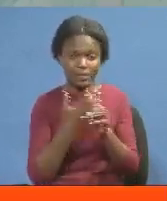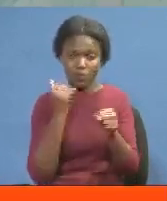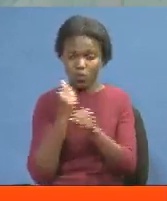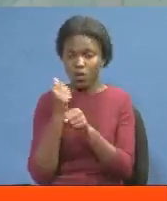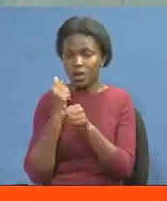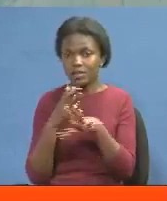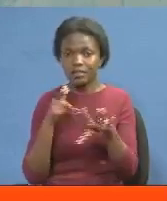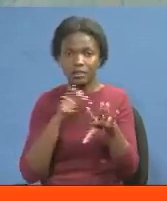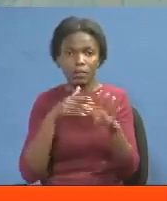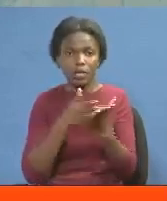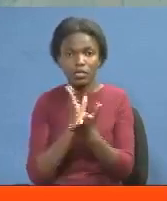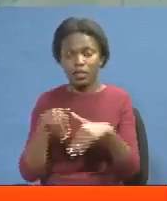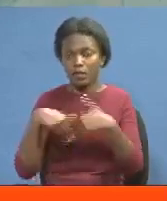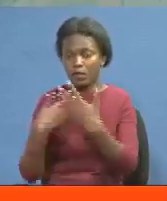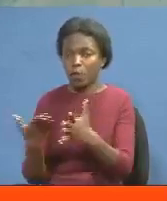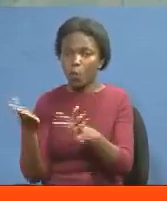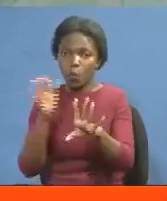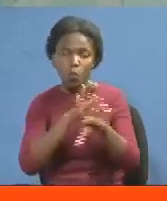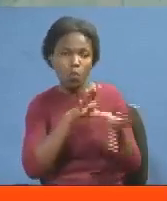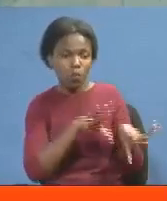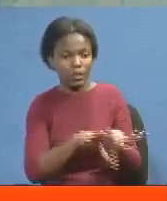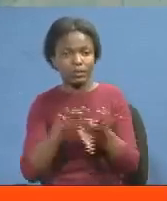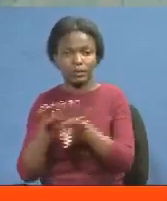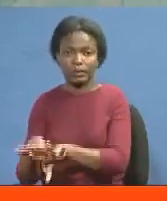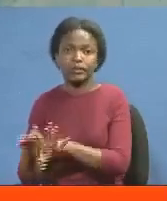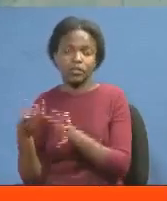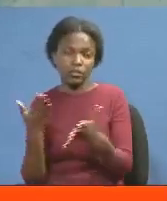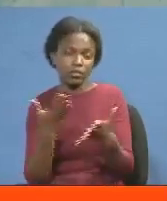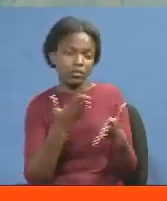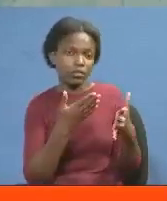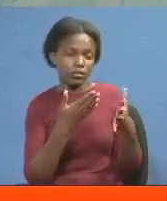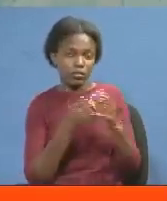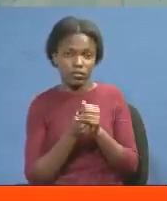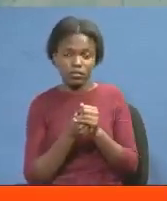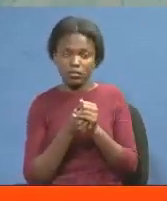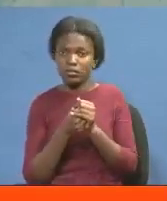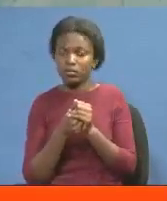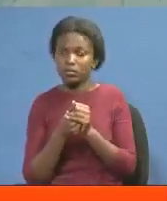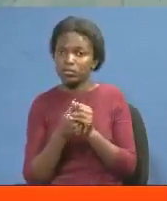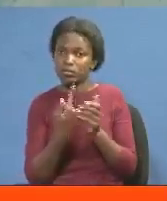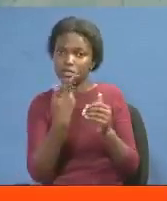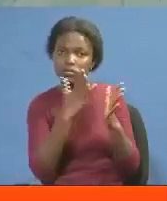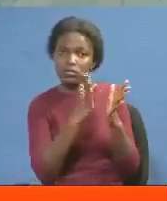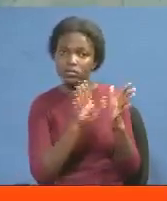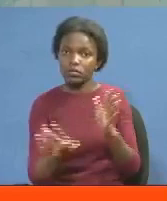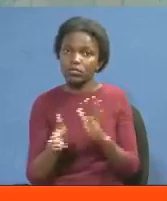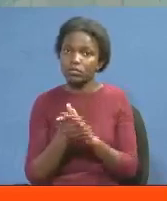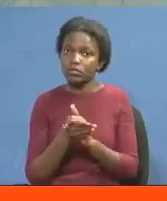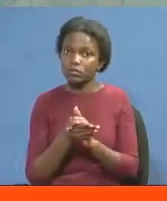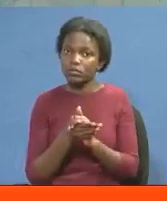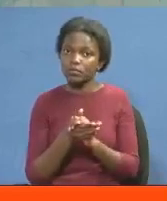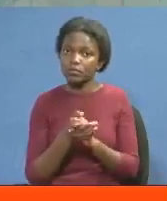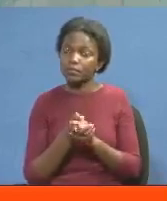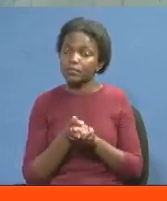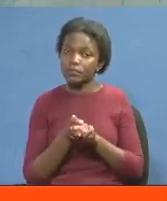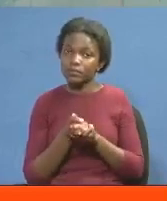give them the right to move everywhere, mm-hmm. but, well, be as it may, mm-hmm. because that's hypothetical. Again, I don't think it's a debate that can even overshadow the current